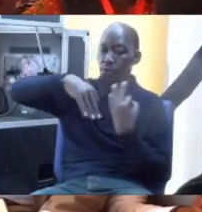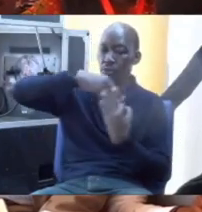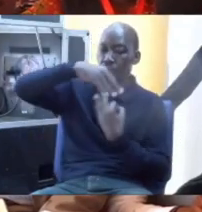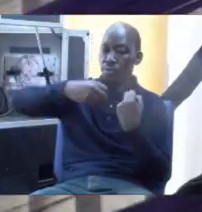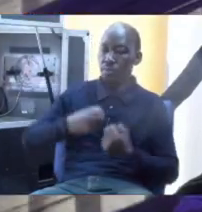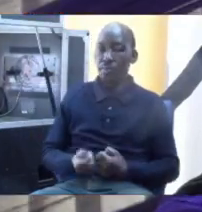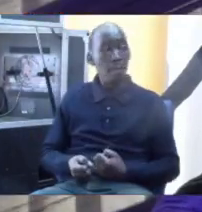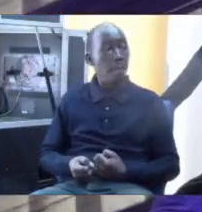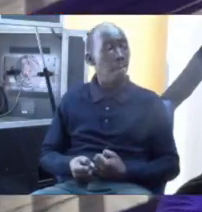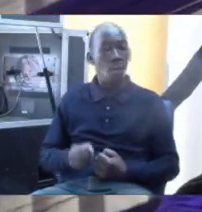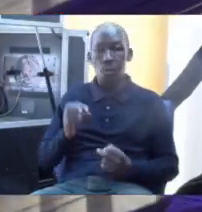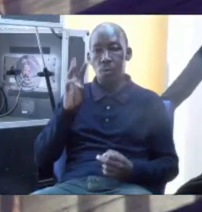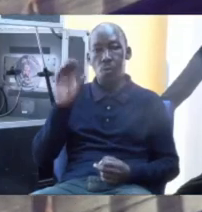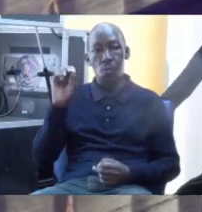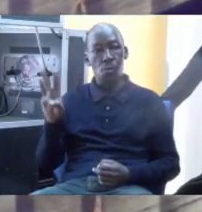Wow.